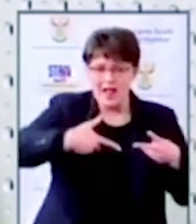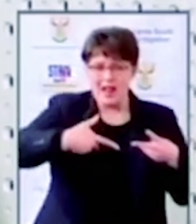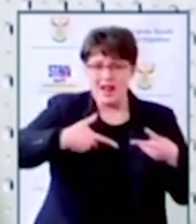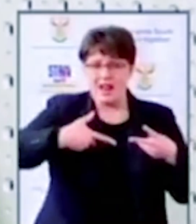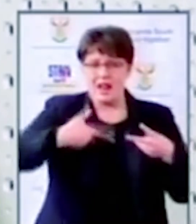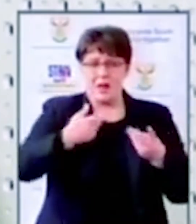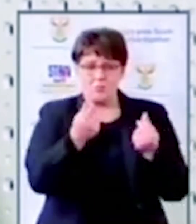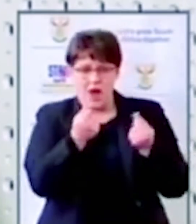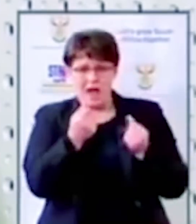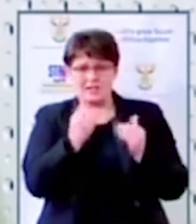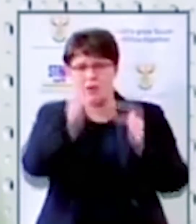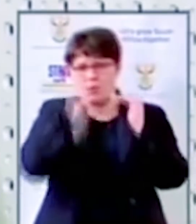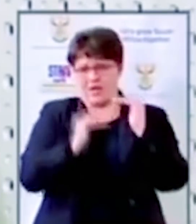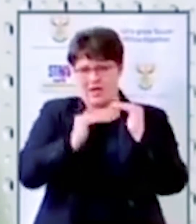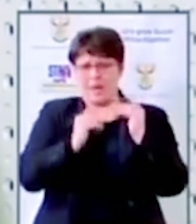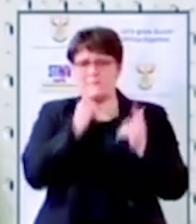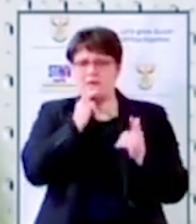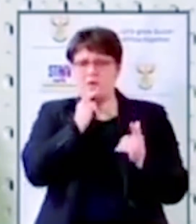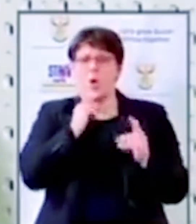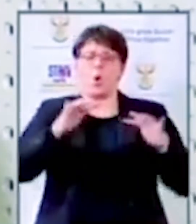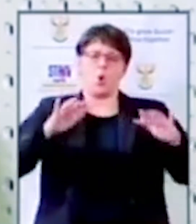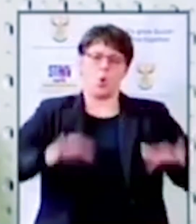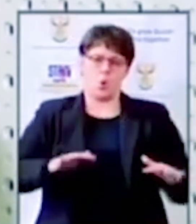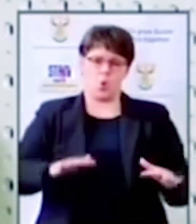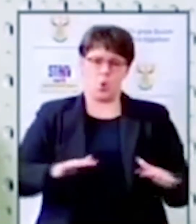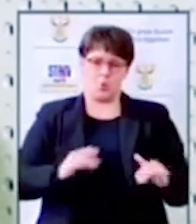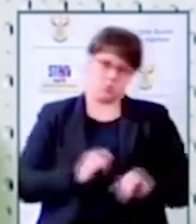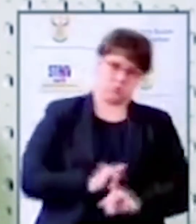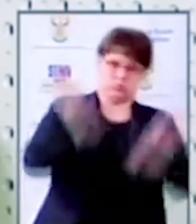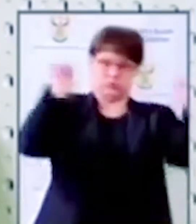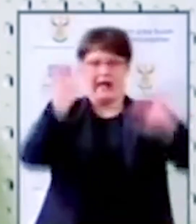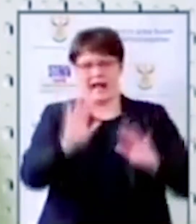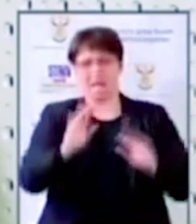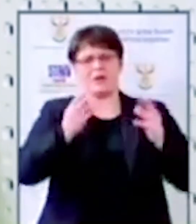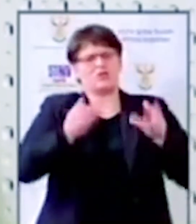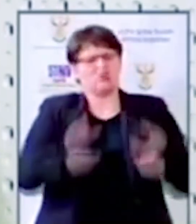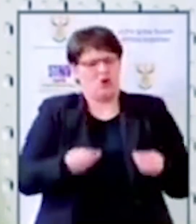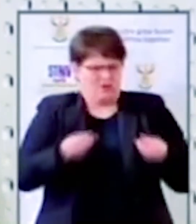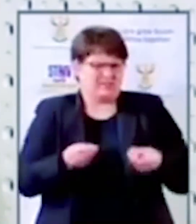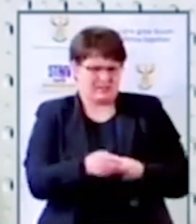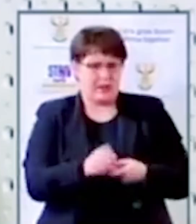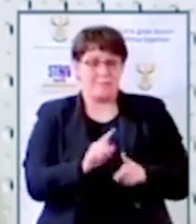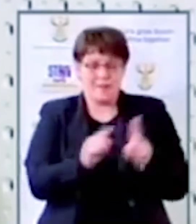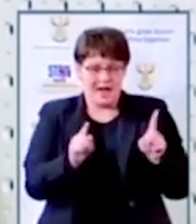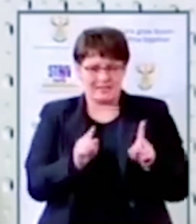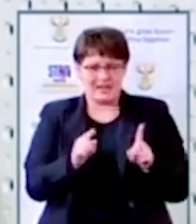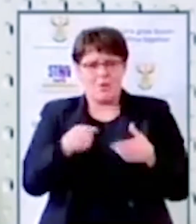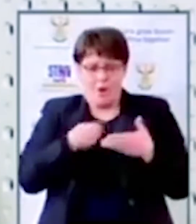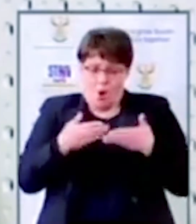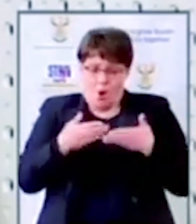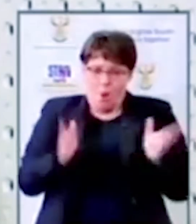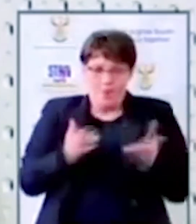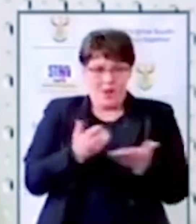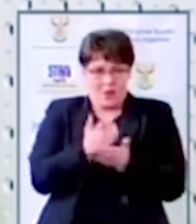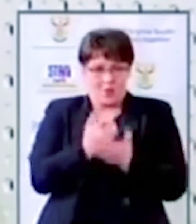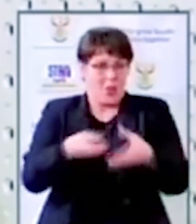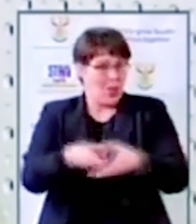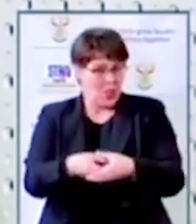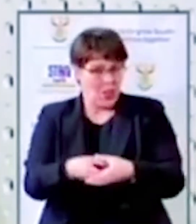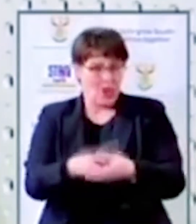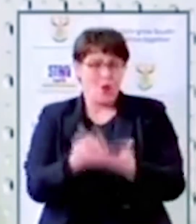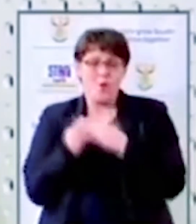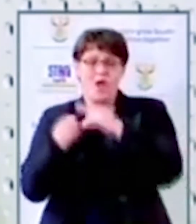the blow. But as a small open economy, reliant to a large extent